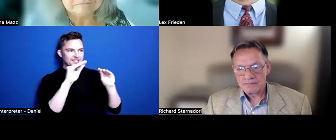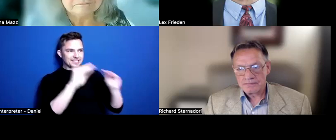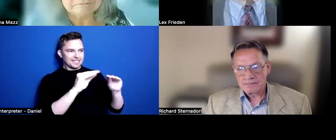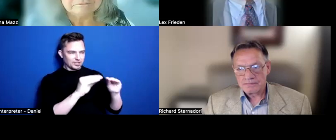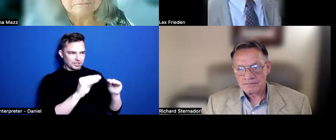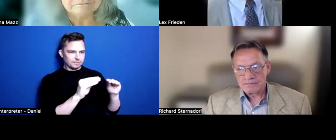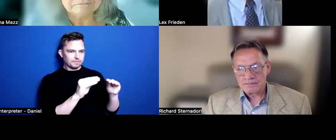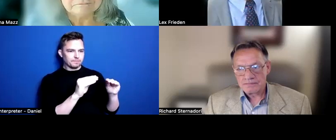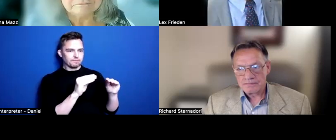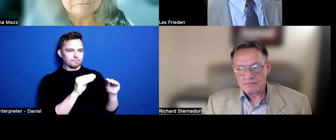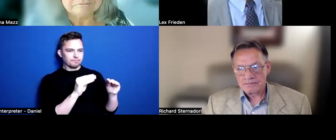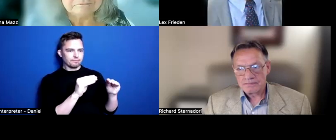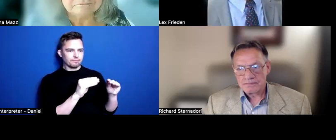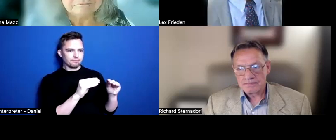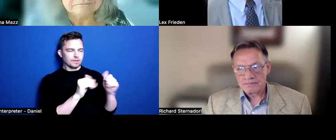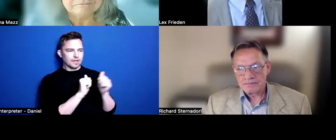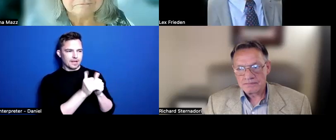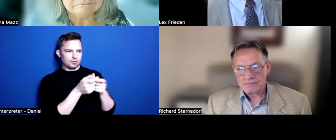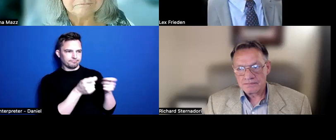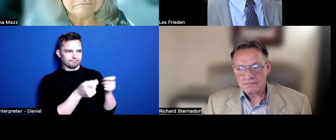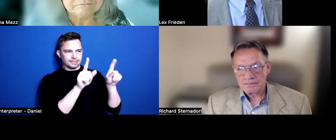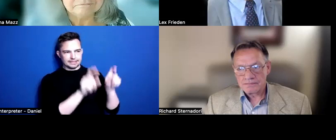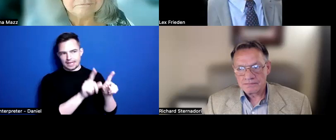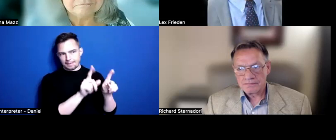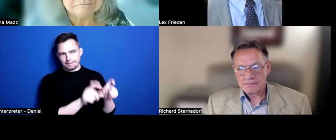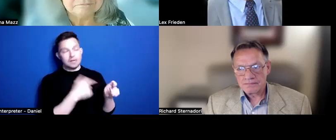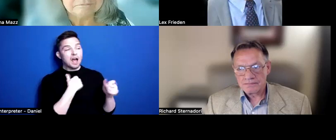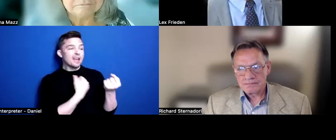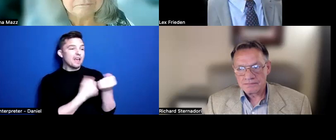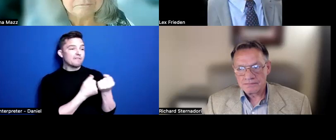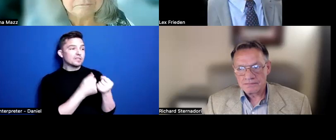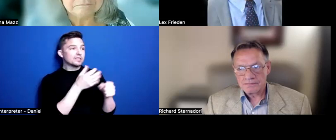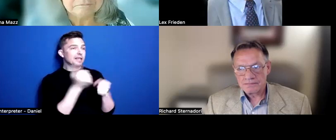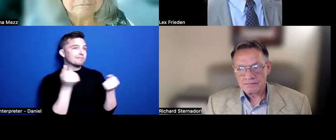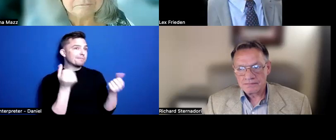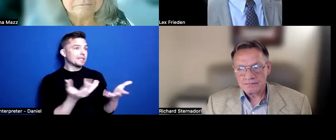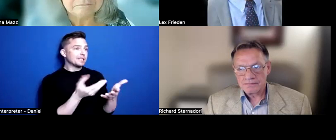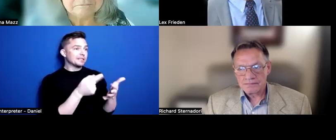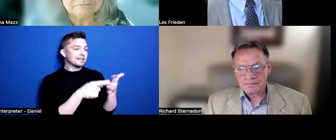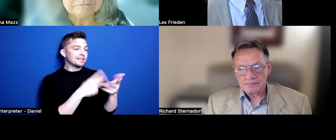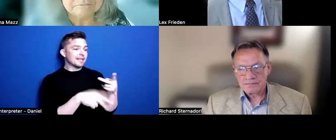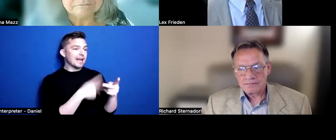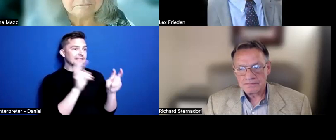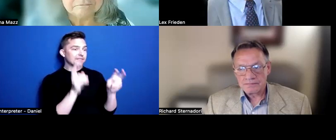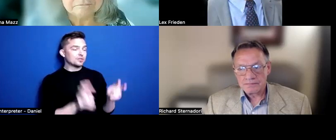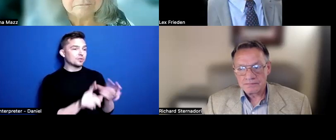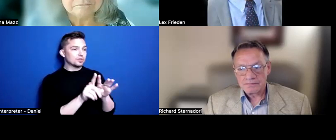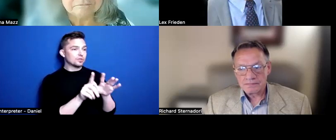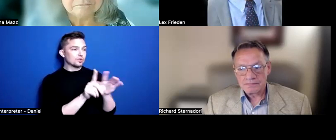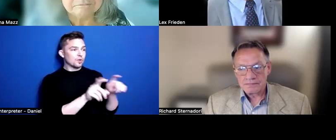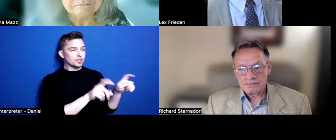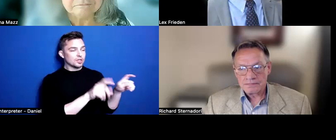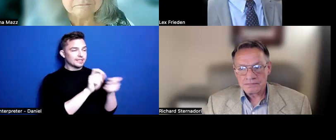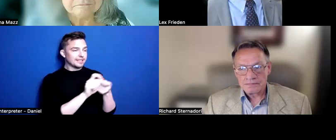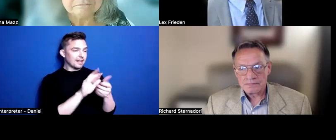toward the exam. So I would advocate to get as many of these kinds of issues and questions and